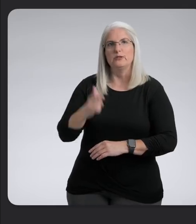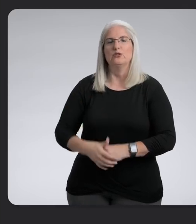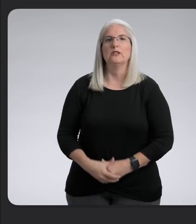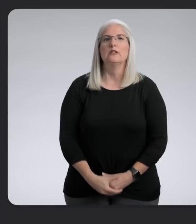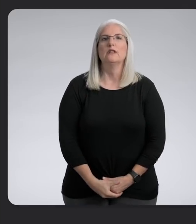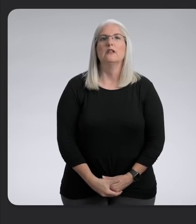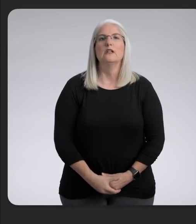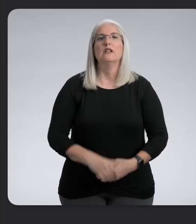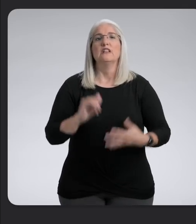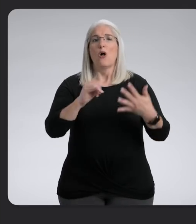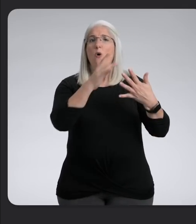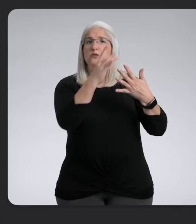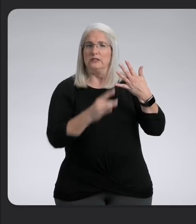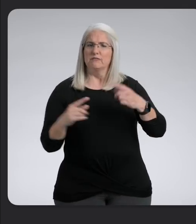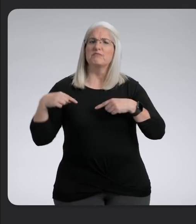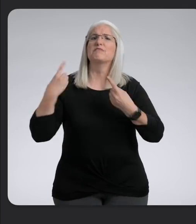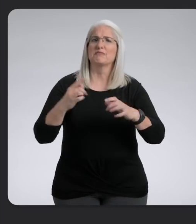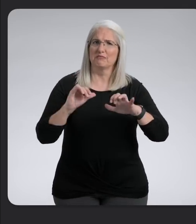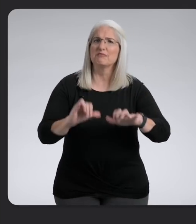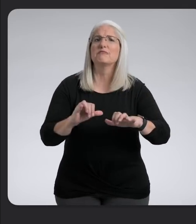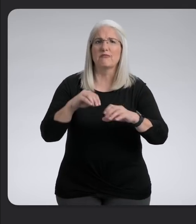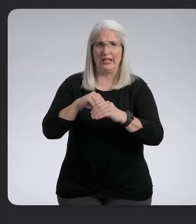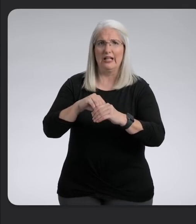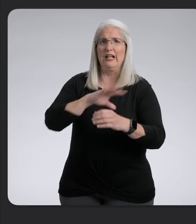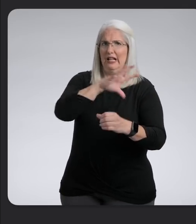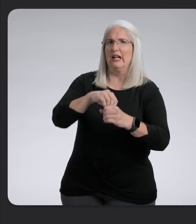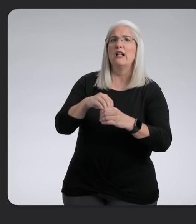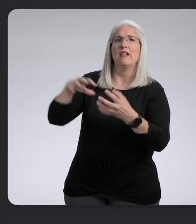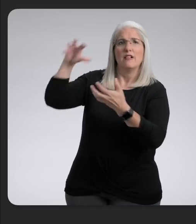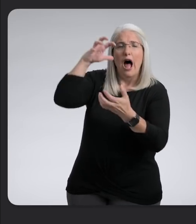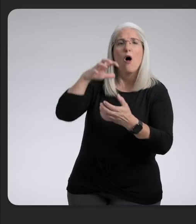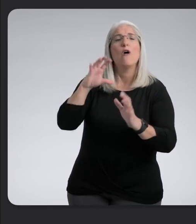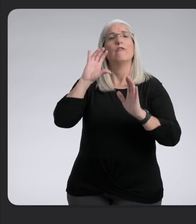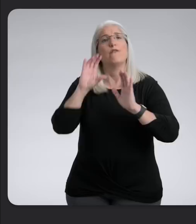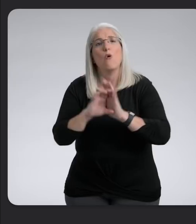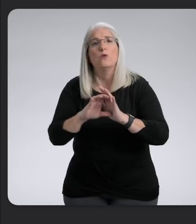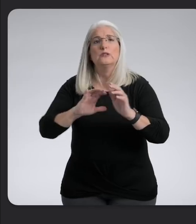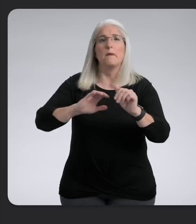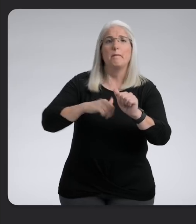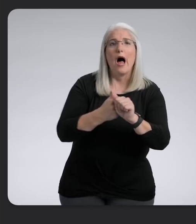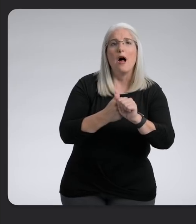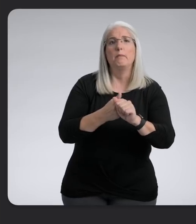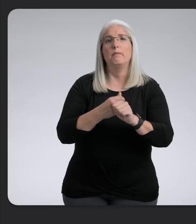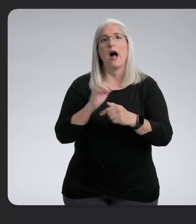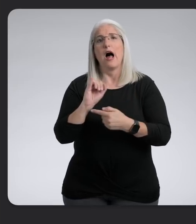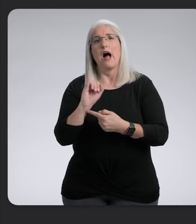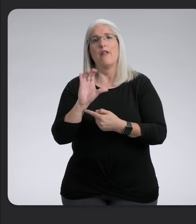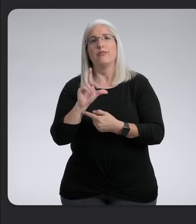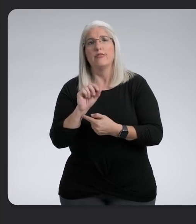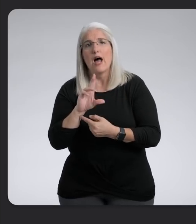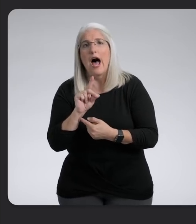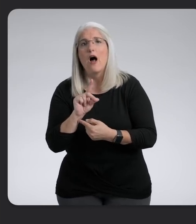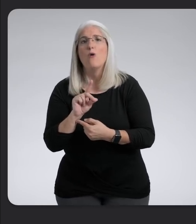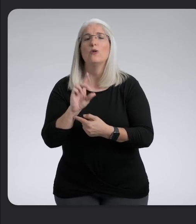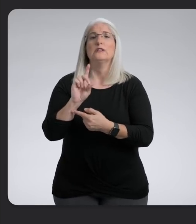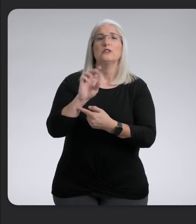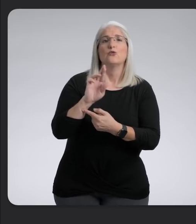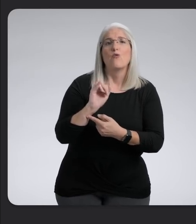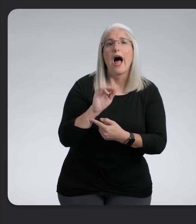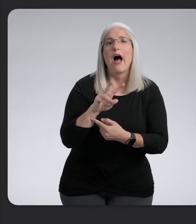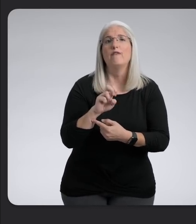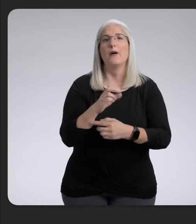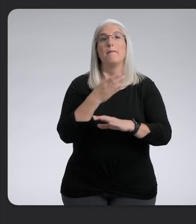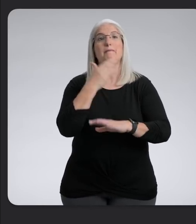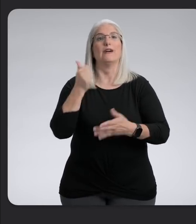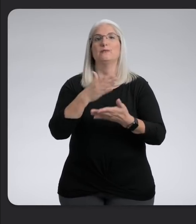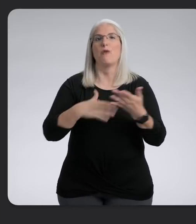Of course, you'll still get everything else you love about iCloud, including photos, backup, and iCloud Drive. And the best part is, we're